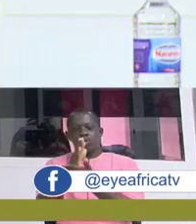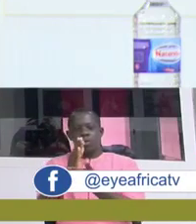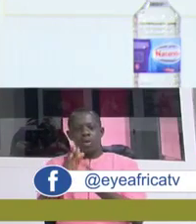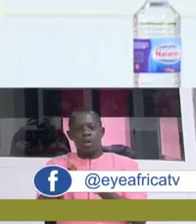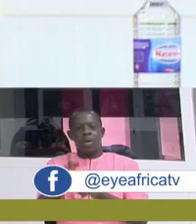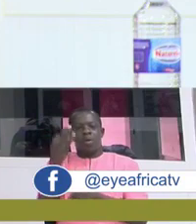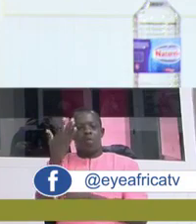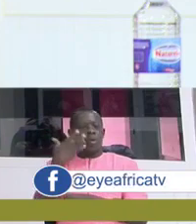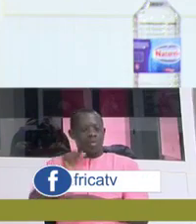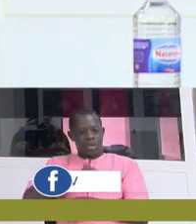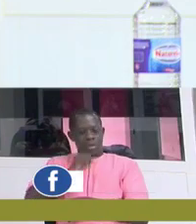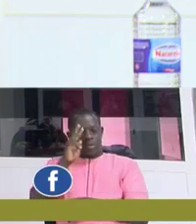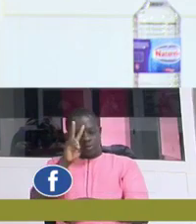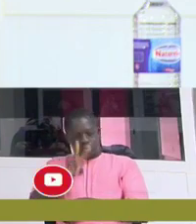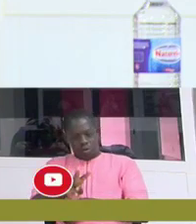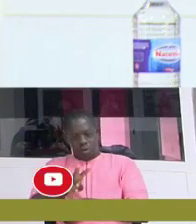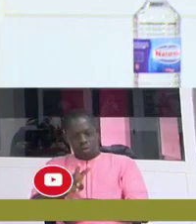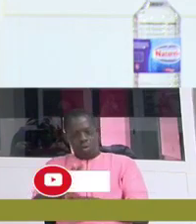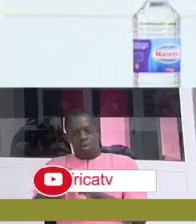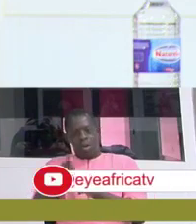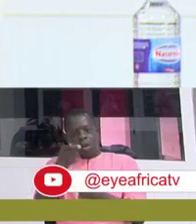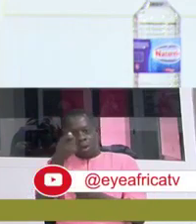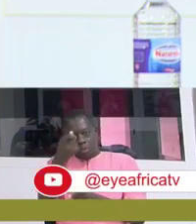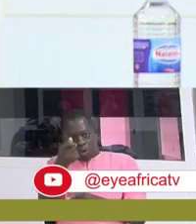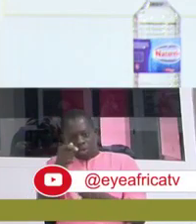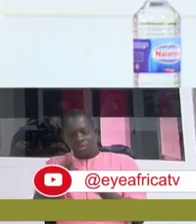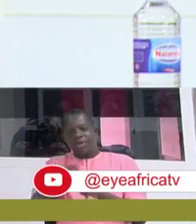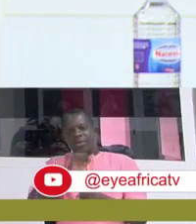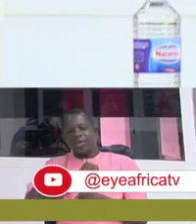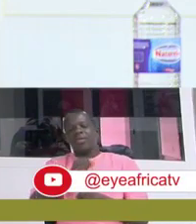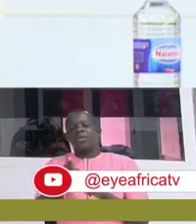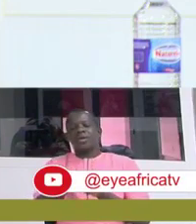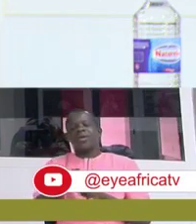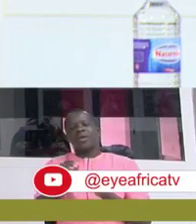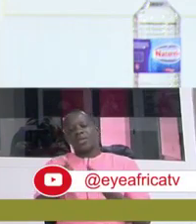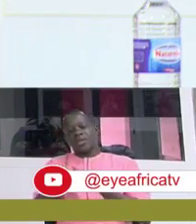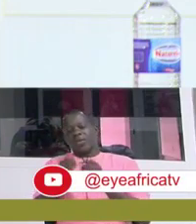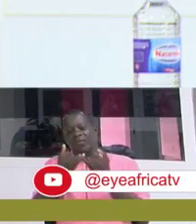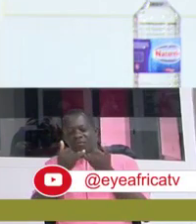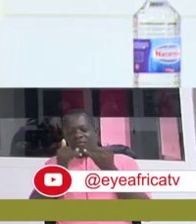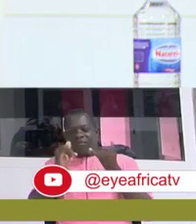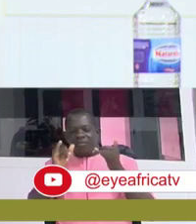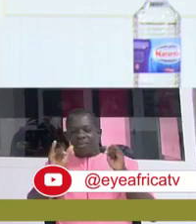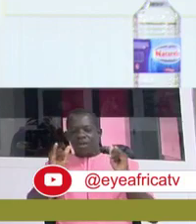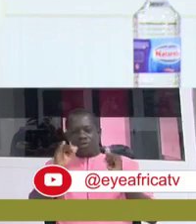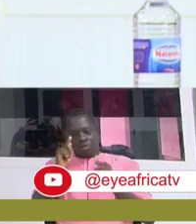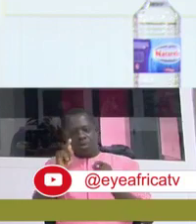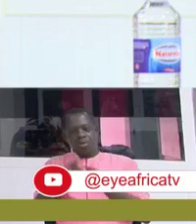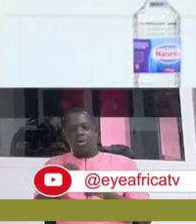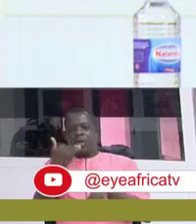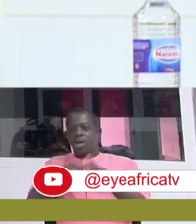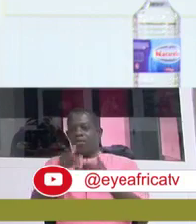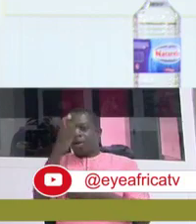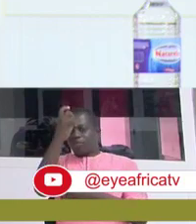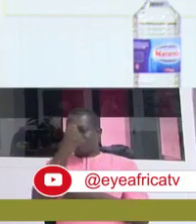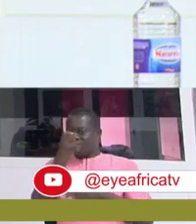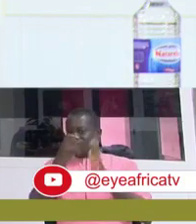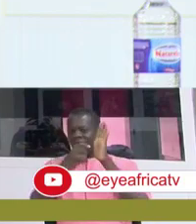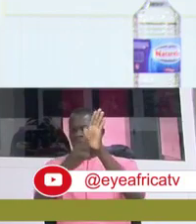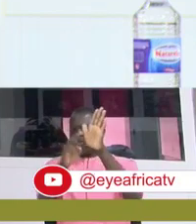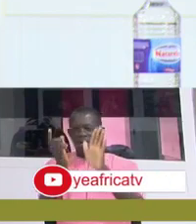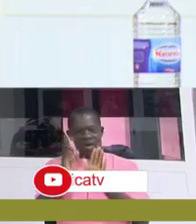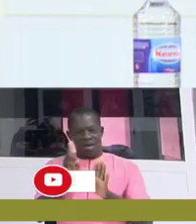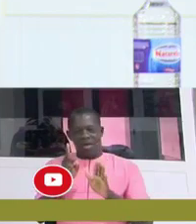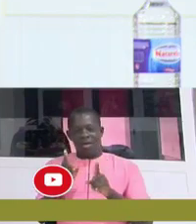When I saw this amount, well, I became a little elated. Then I became a little pleased.